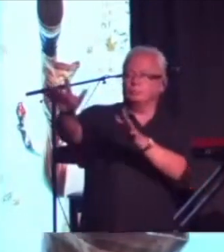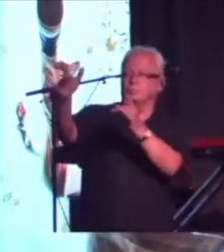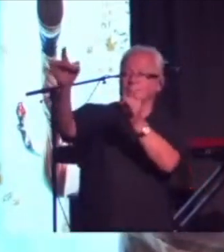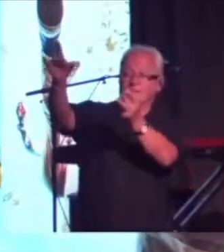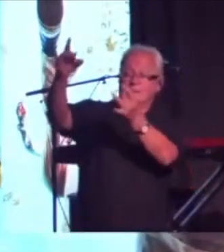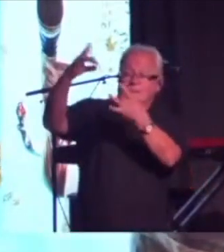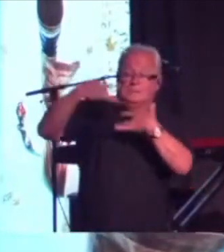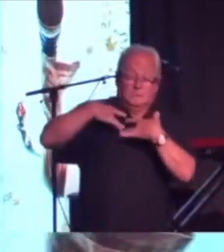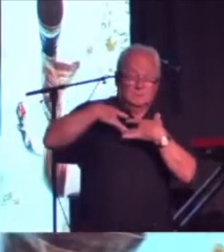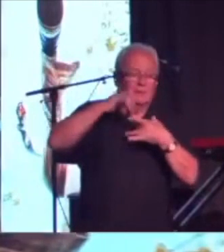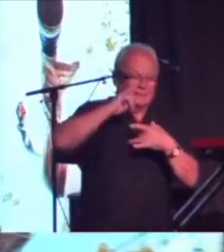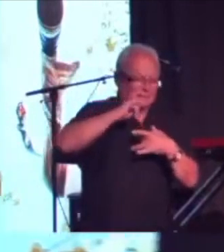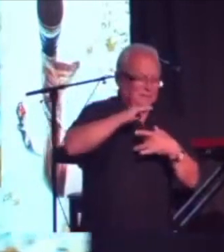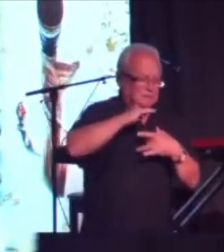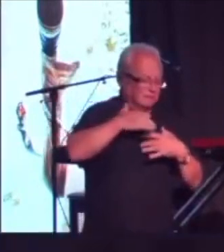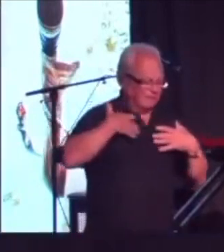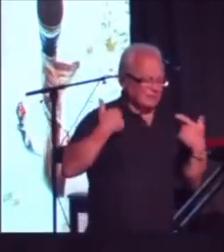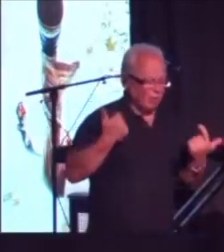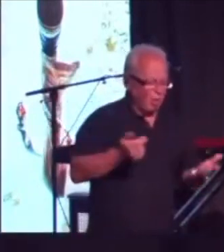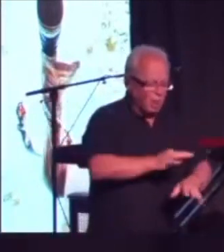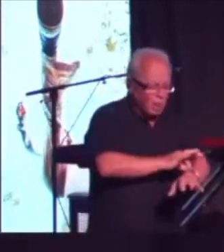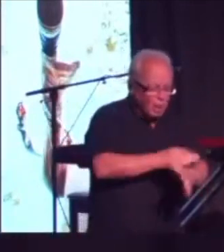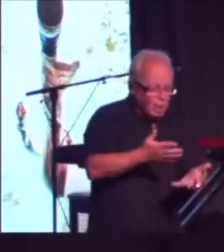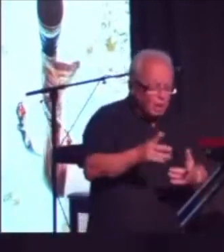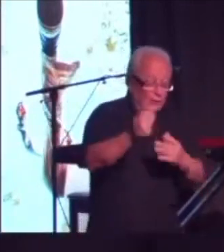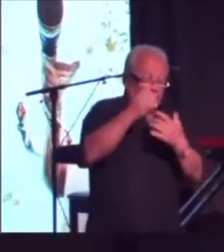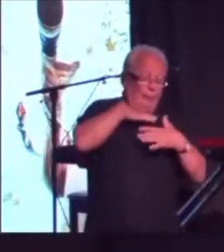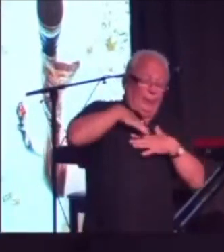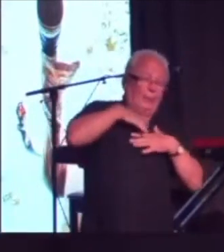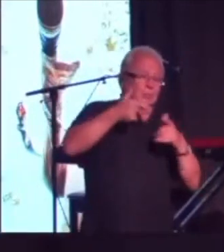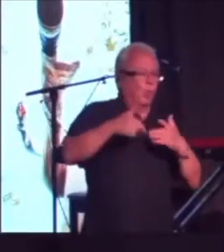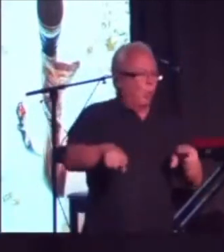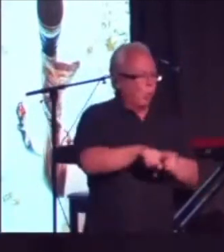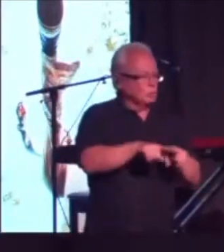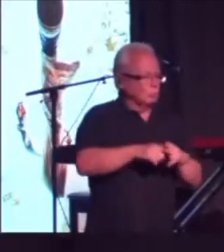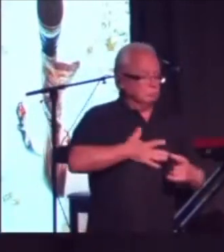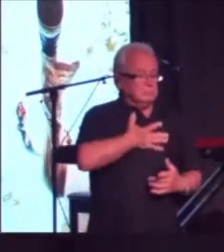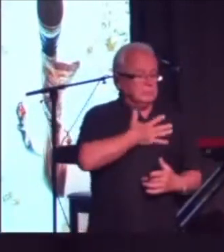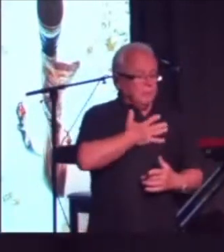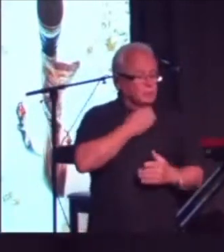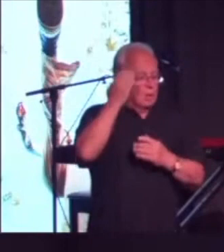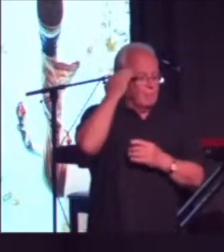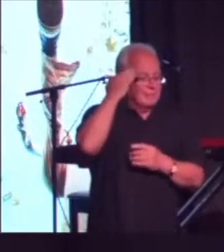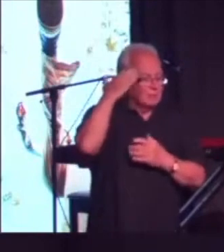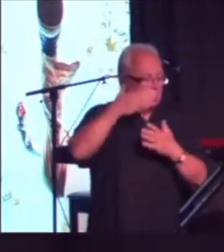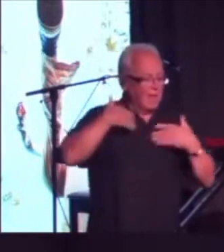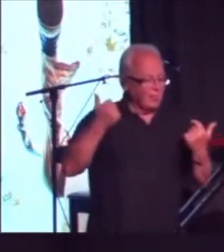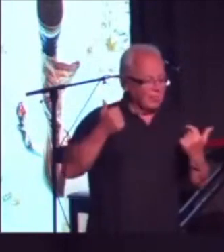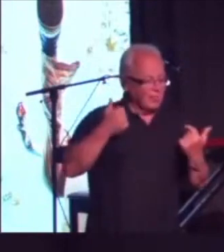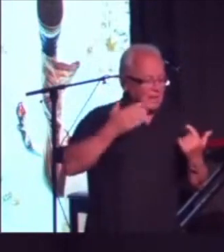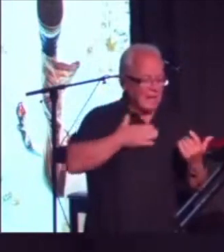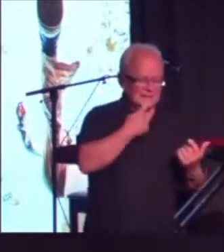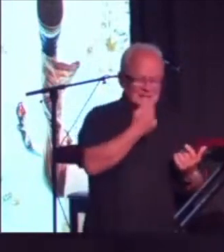reality is we also have a pandemic of an emotional one. But I want to submit to you this morning that perhaps COVID-19